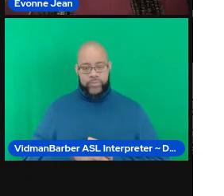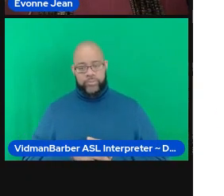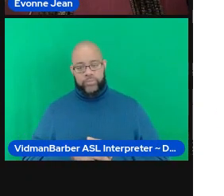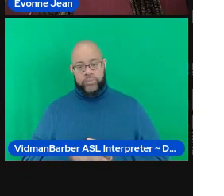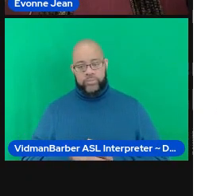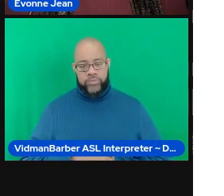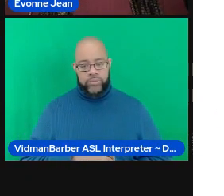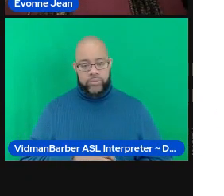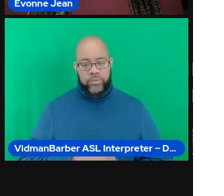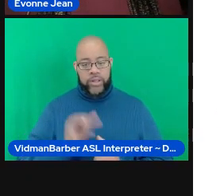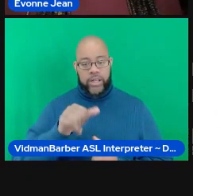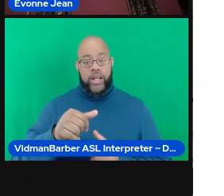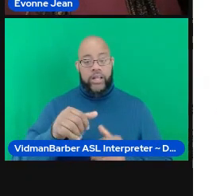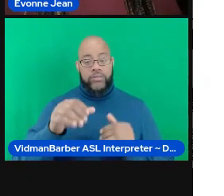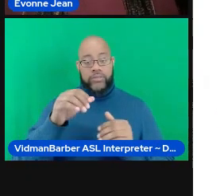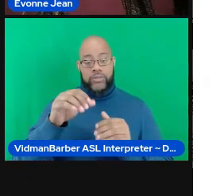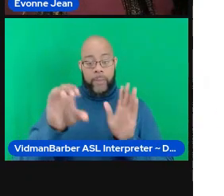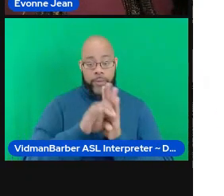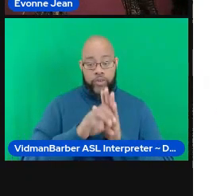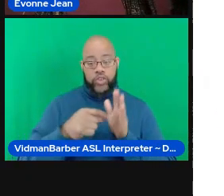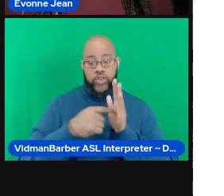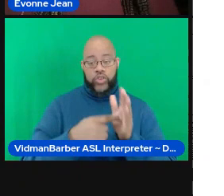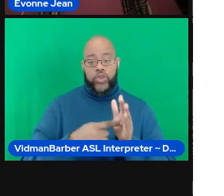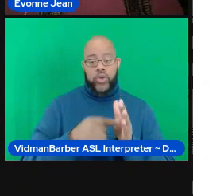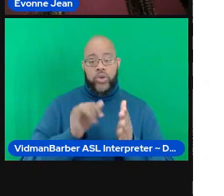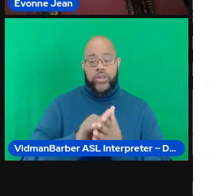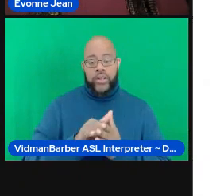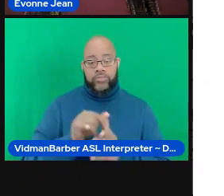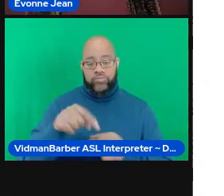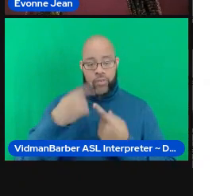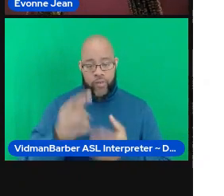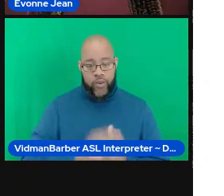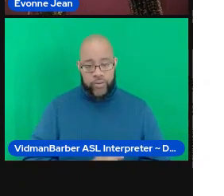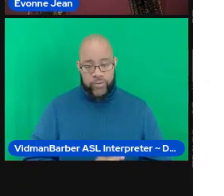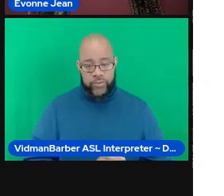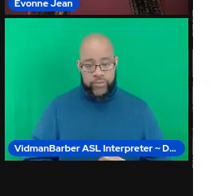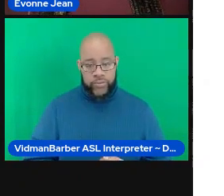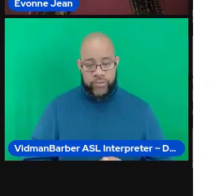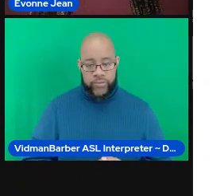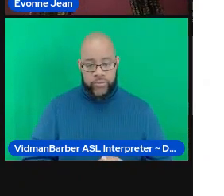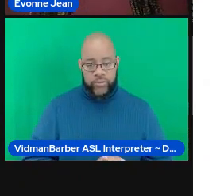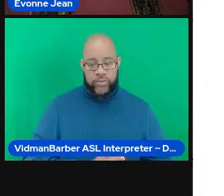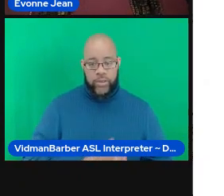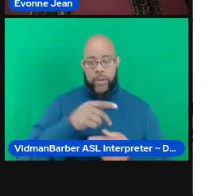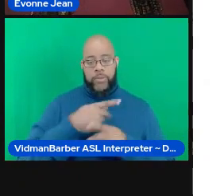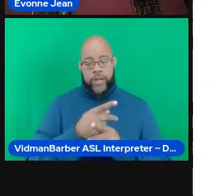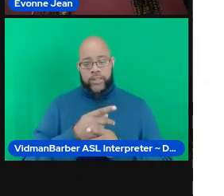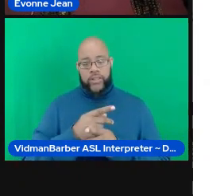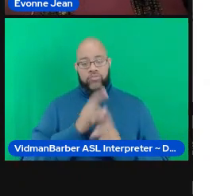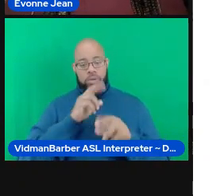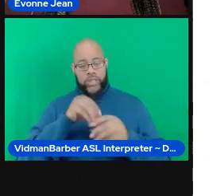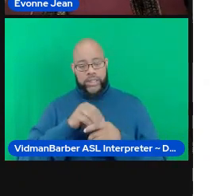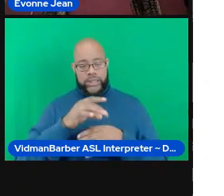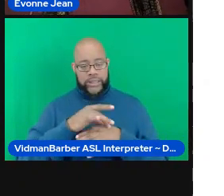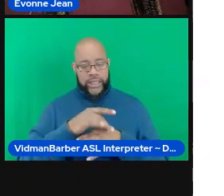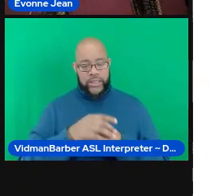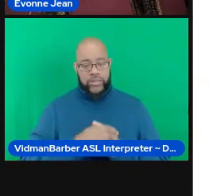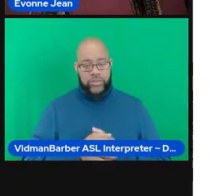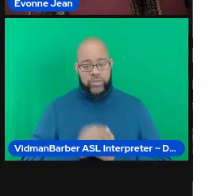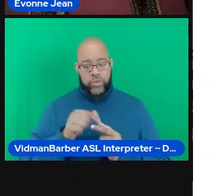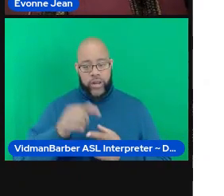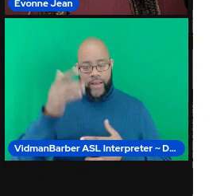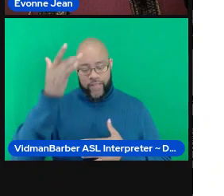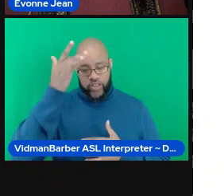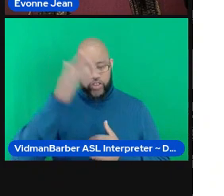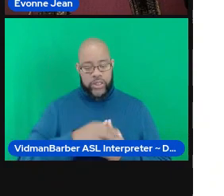This cartoon summarizes what has been elucidated thus far about protective immune responses in the skin to helminth infection and